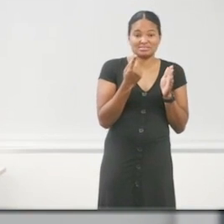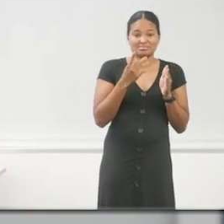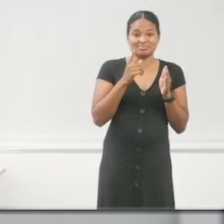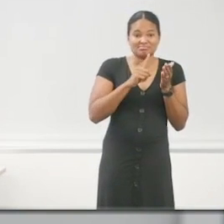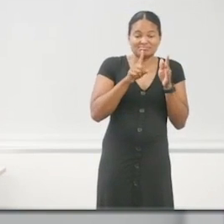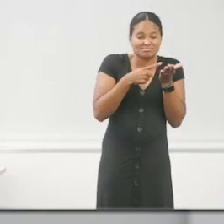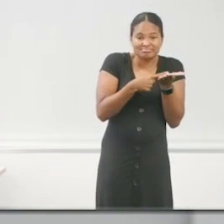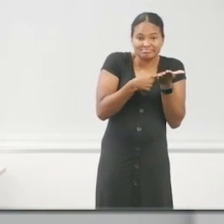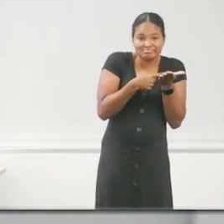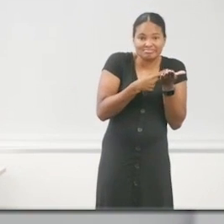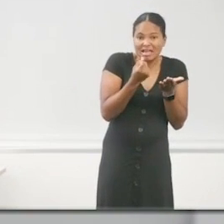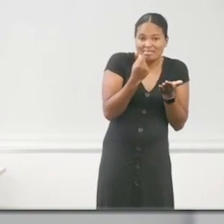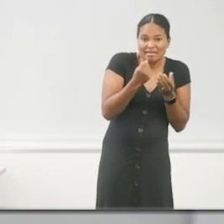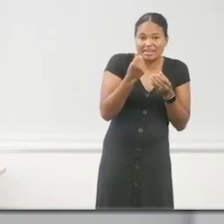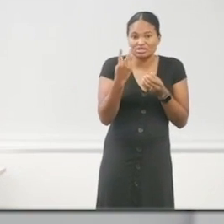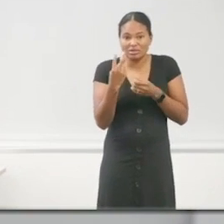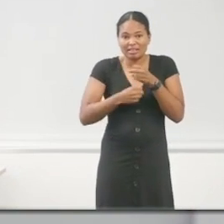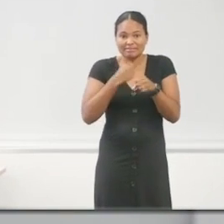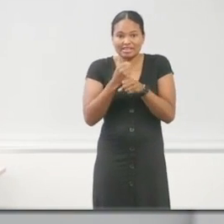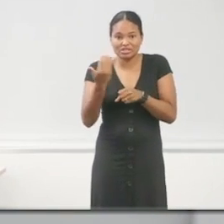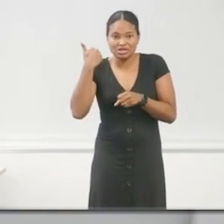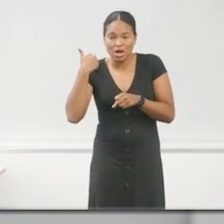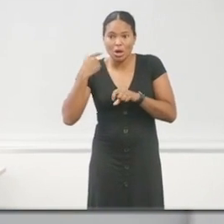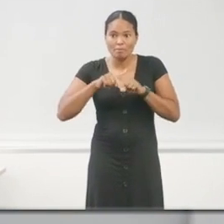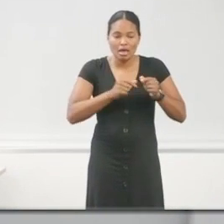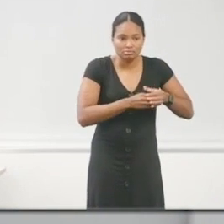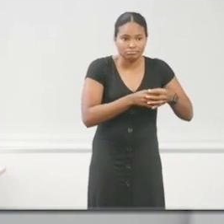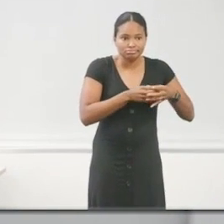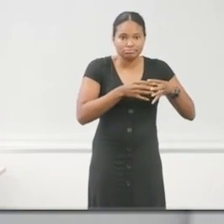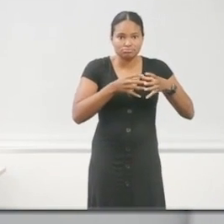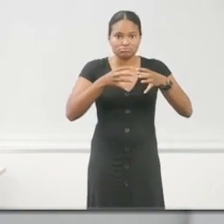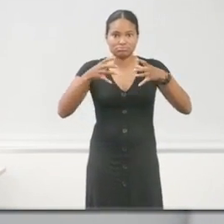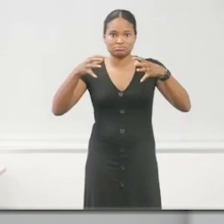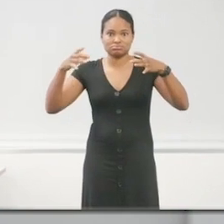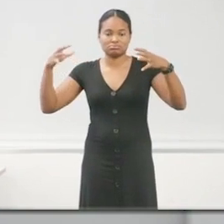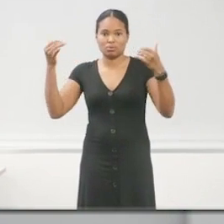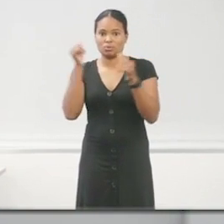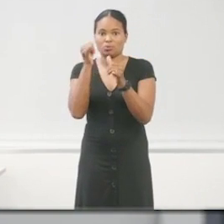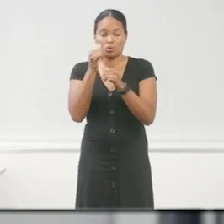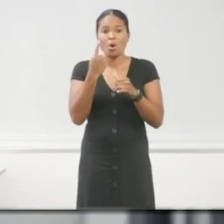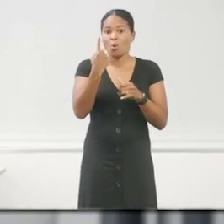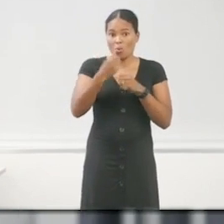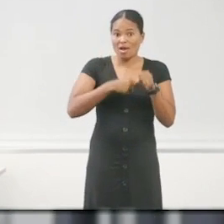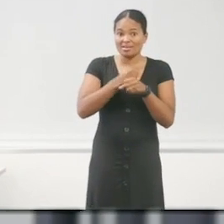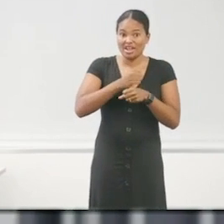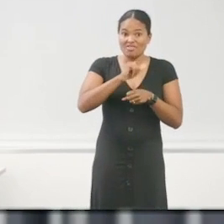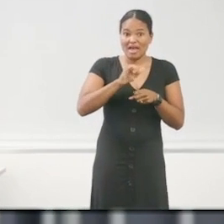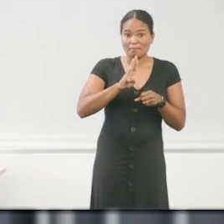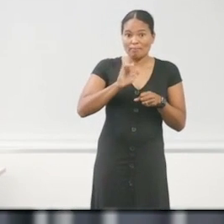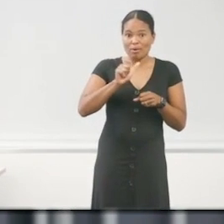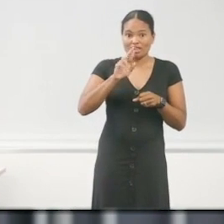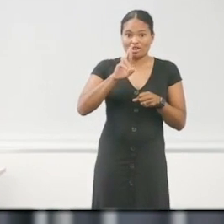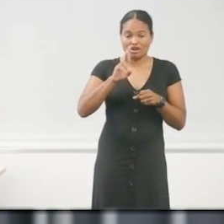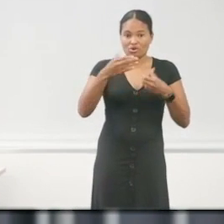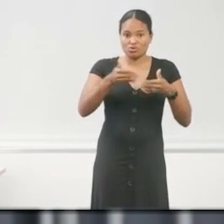ago. It evolved into a full-scale exercise where I think you had an explosion in a boiler room. And now its genesis